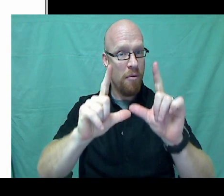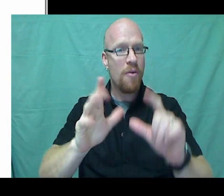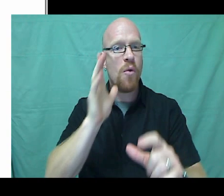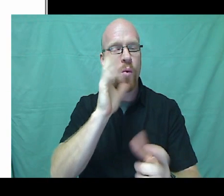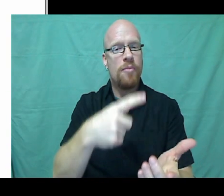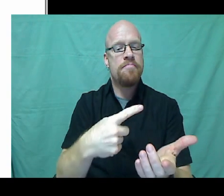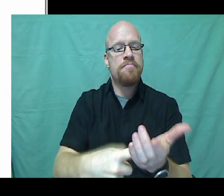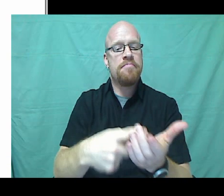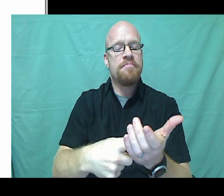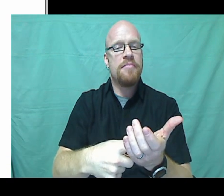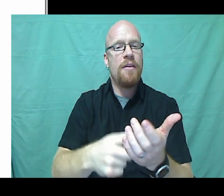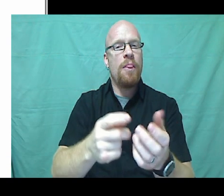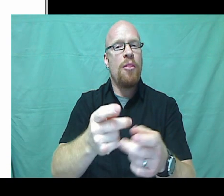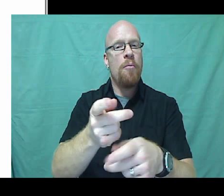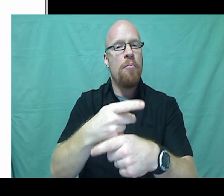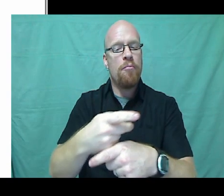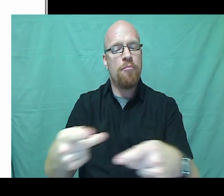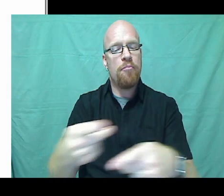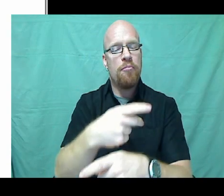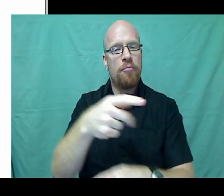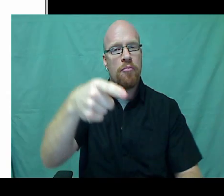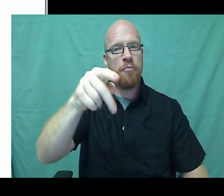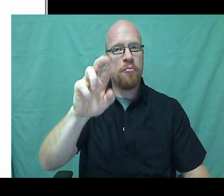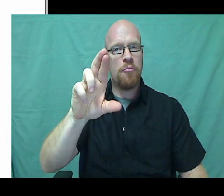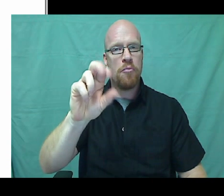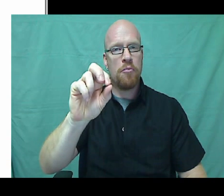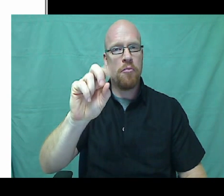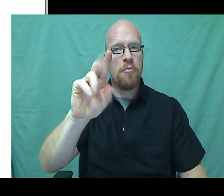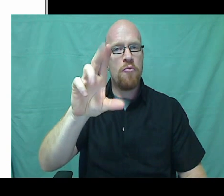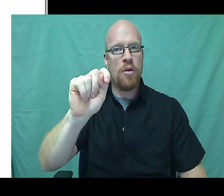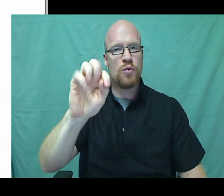we're going to be discussing the product rule